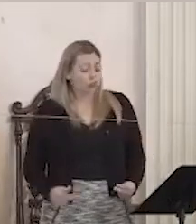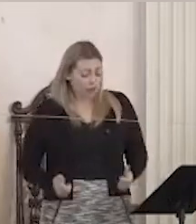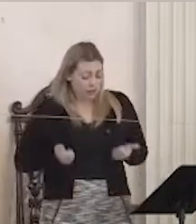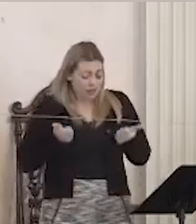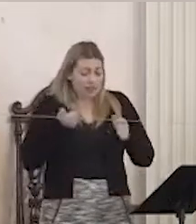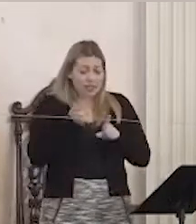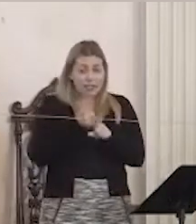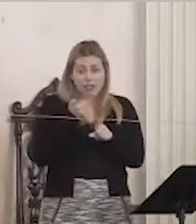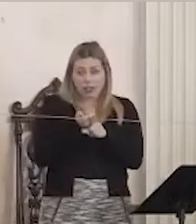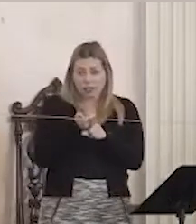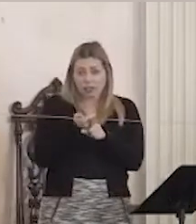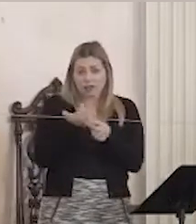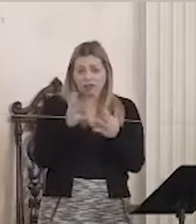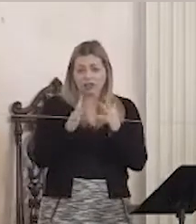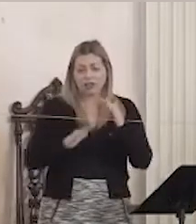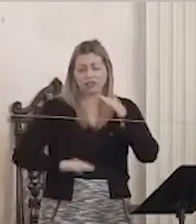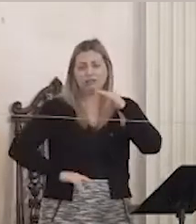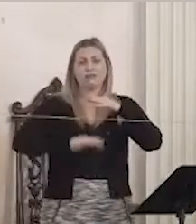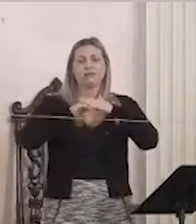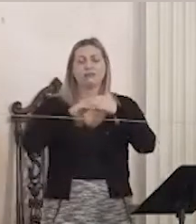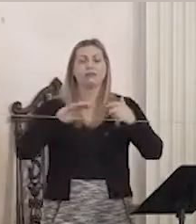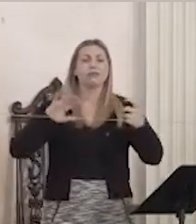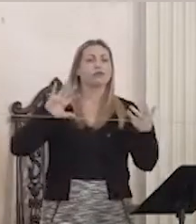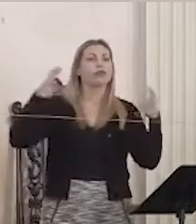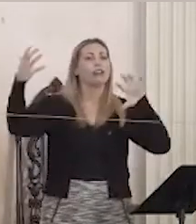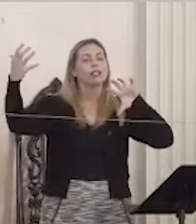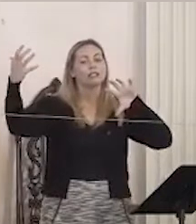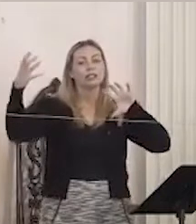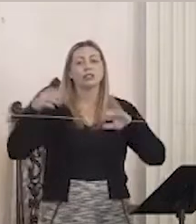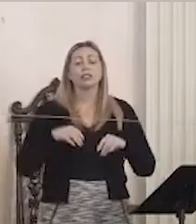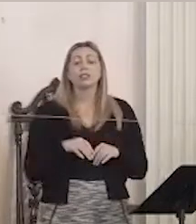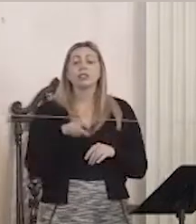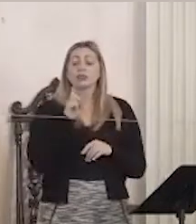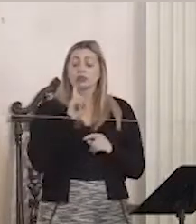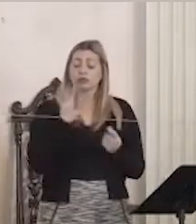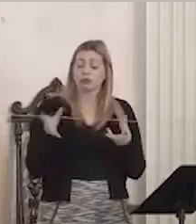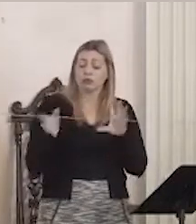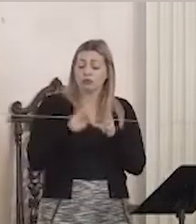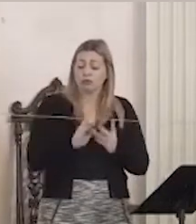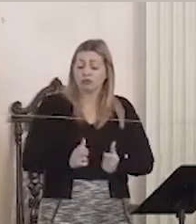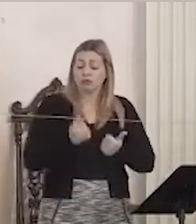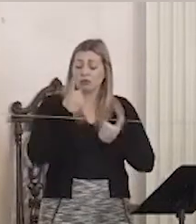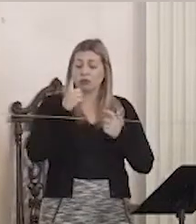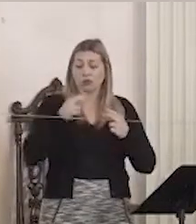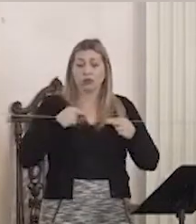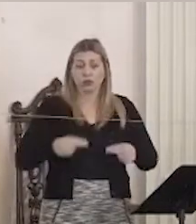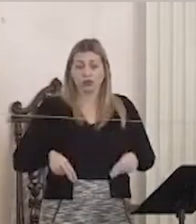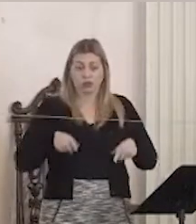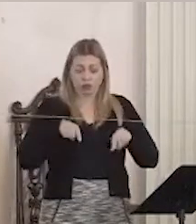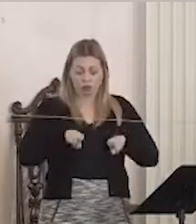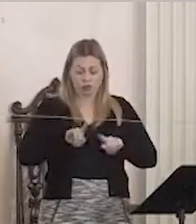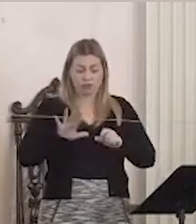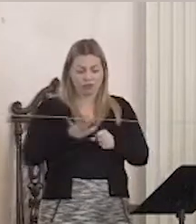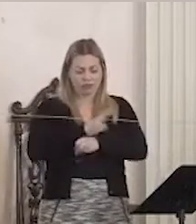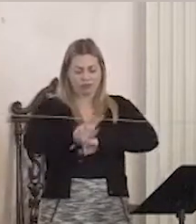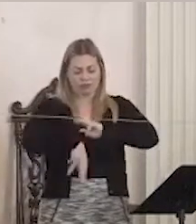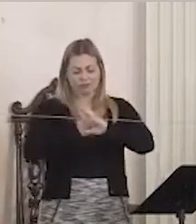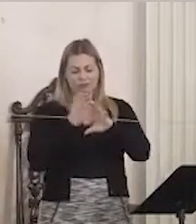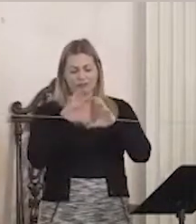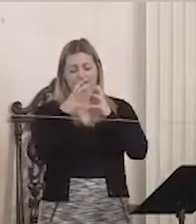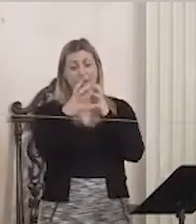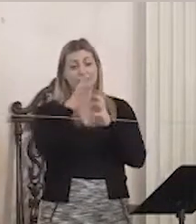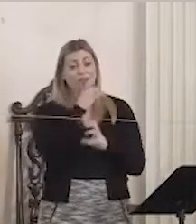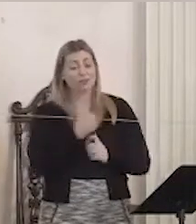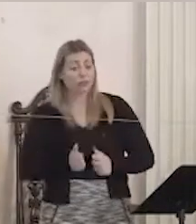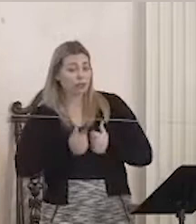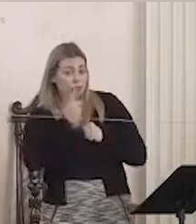life itself has reached a crisis. The total life of humankind throughout the planet and